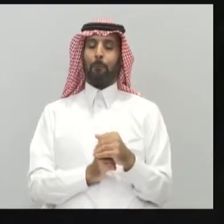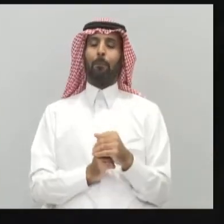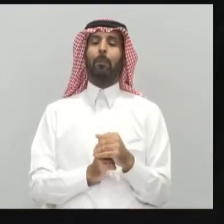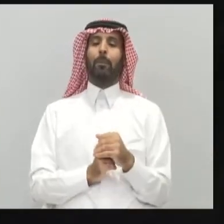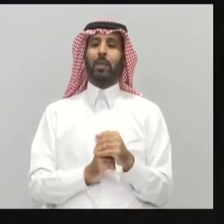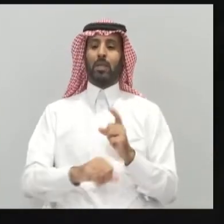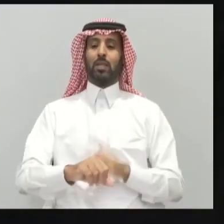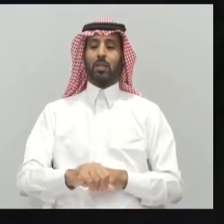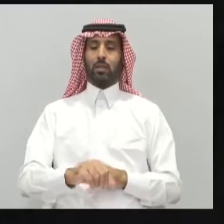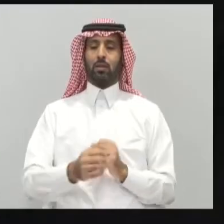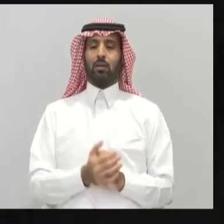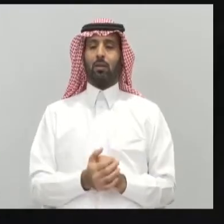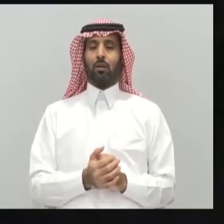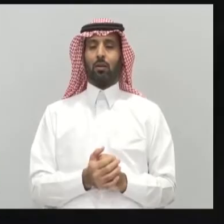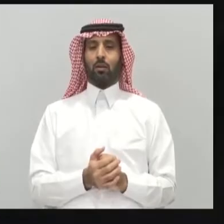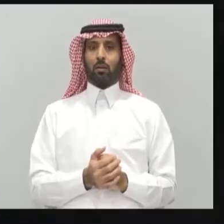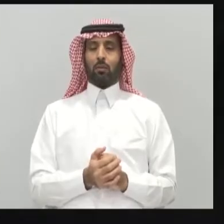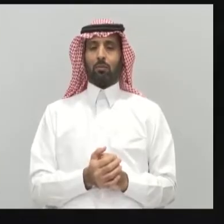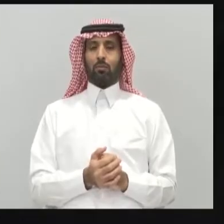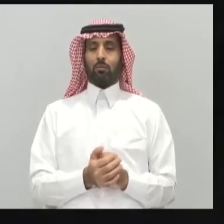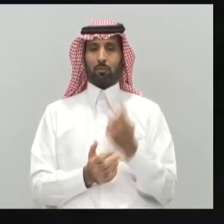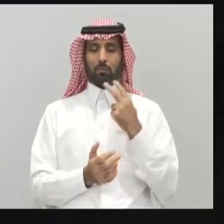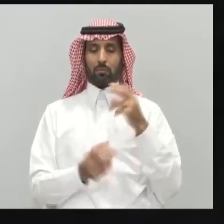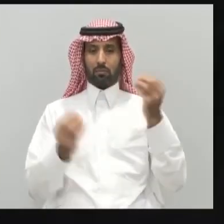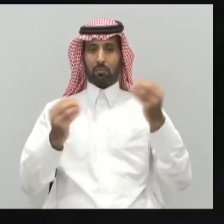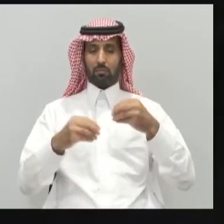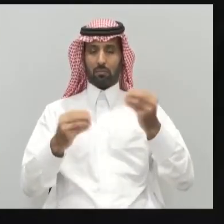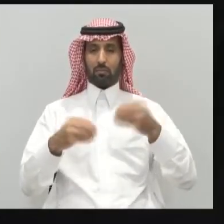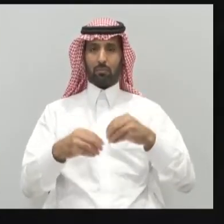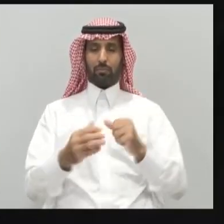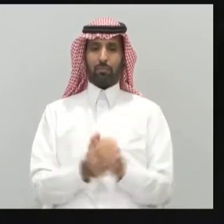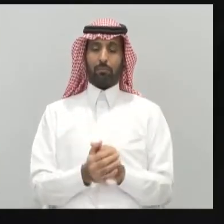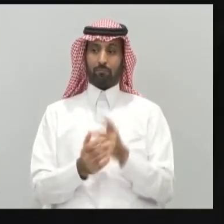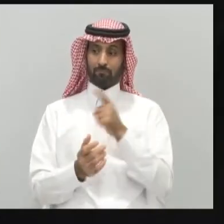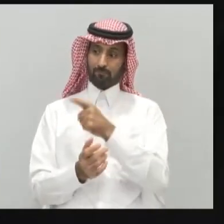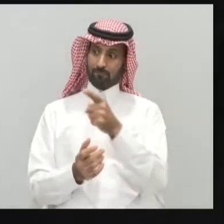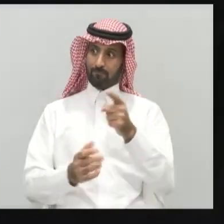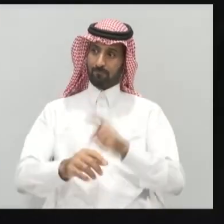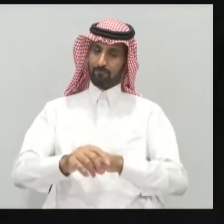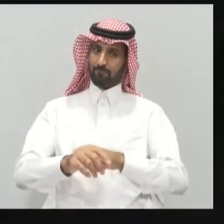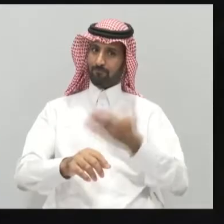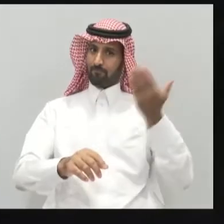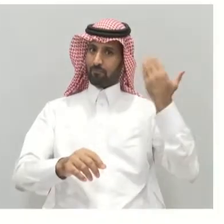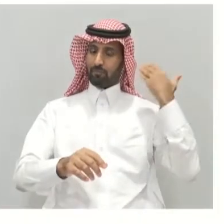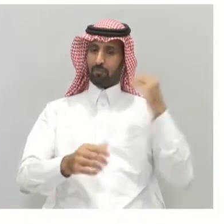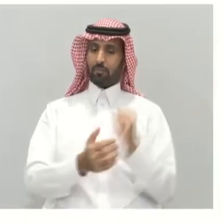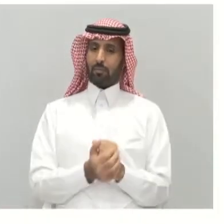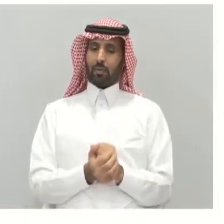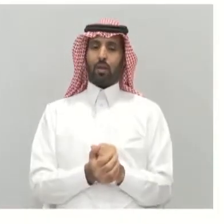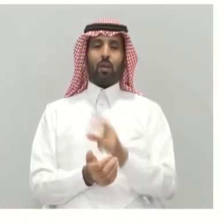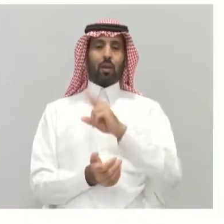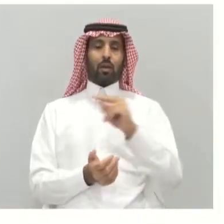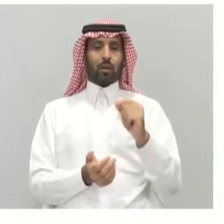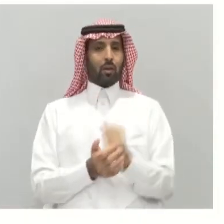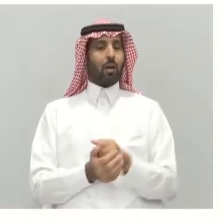in our near past. Also, we can use all of these to refer to the past, okay? Like, for example, you can